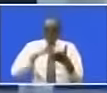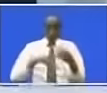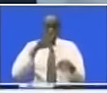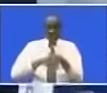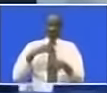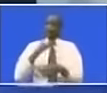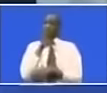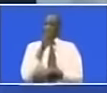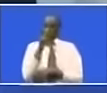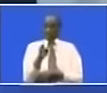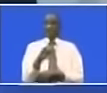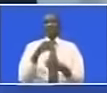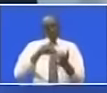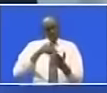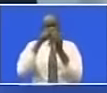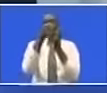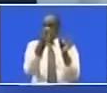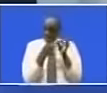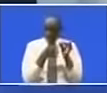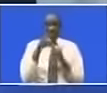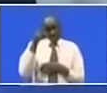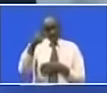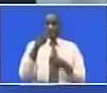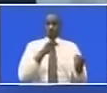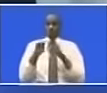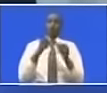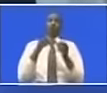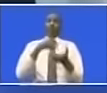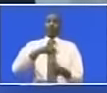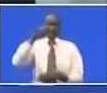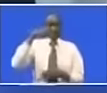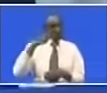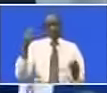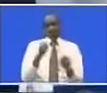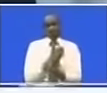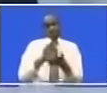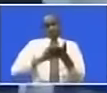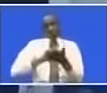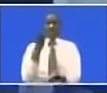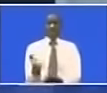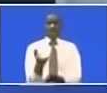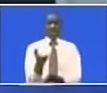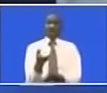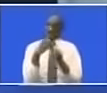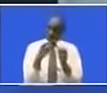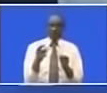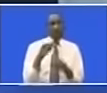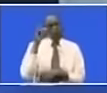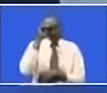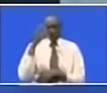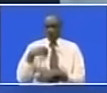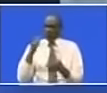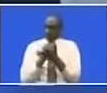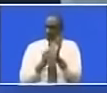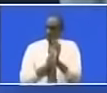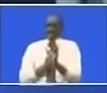sovereign bond were deposited in a special account to which the Control of Budget not a signatory. It's the opinion of the